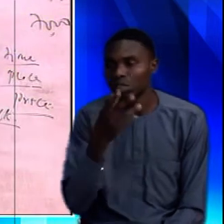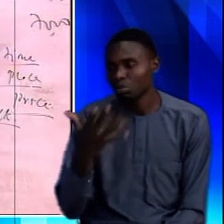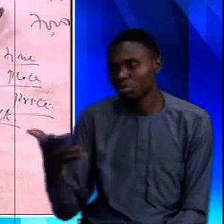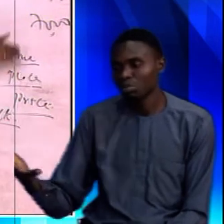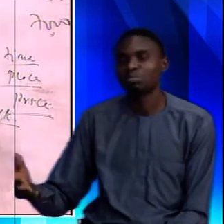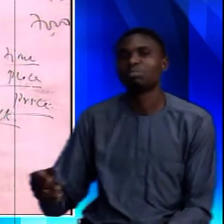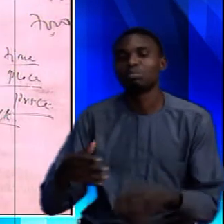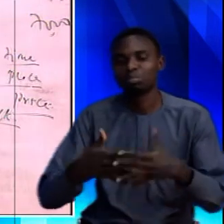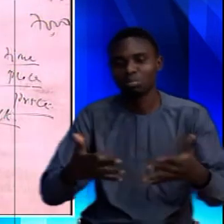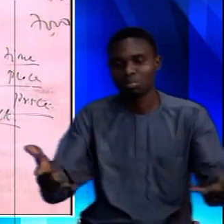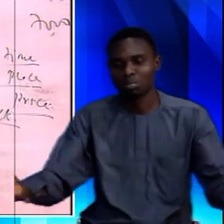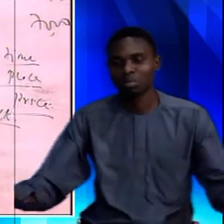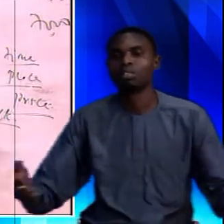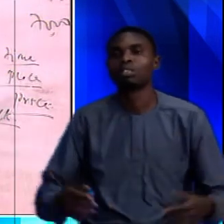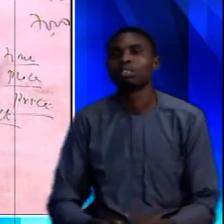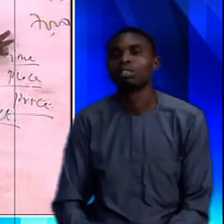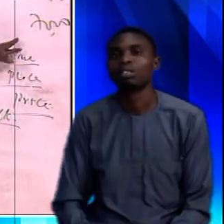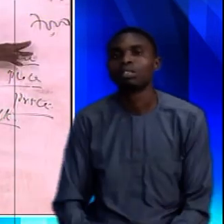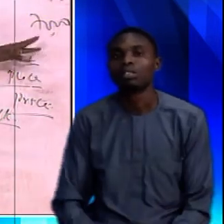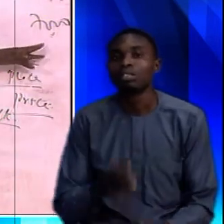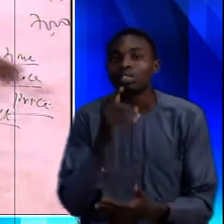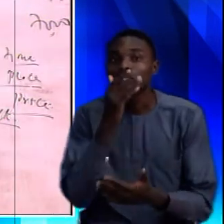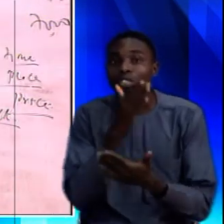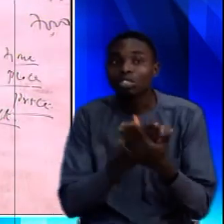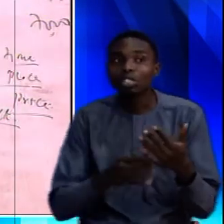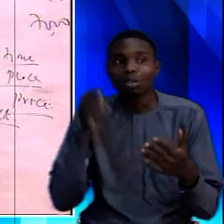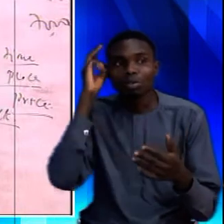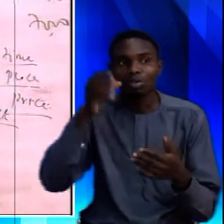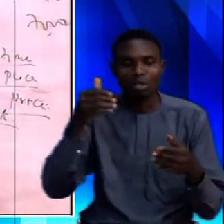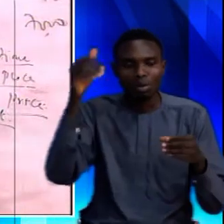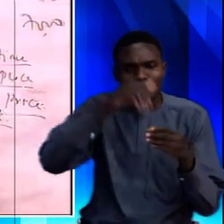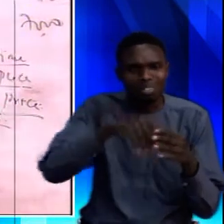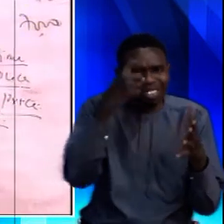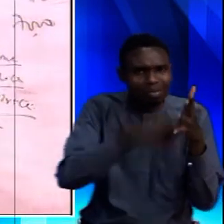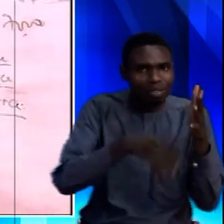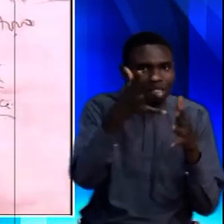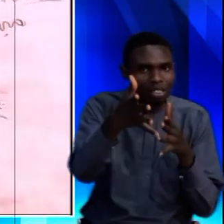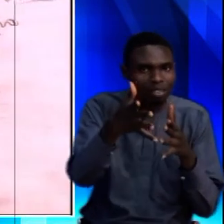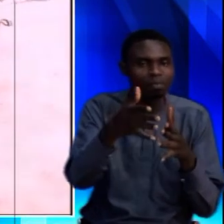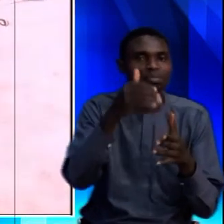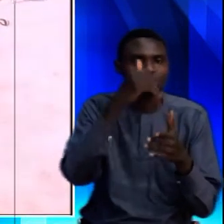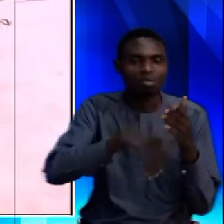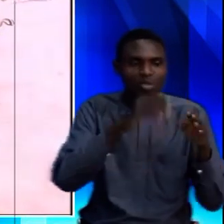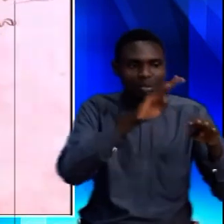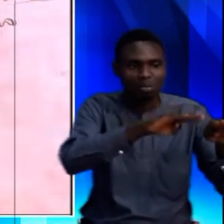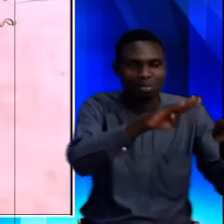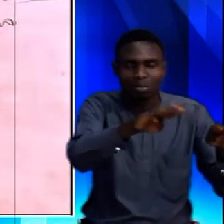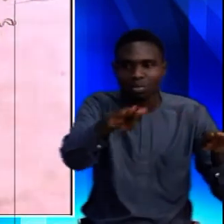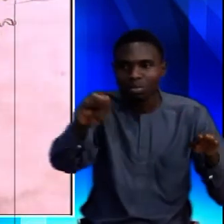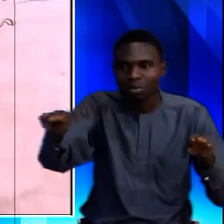them they will even put their names. They put their price there. You go there, if you want one, you take it and just pay. Then you